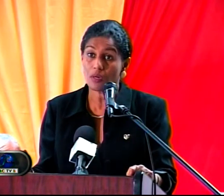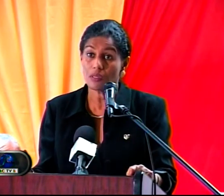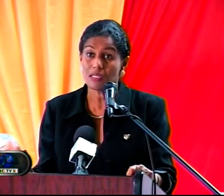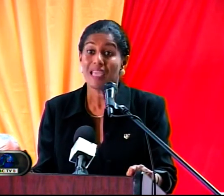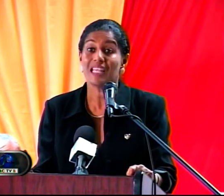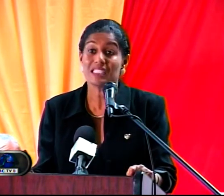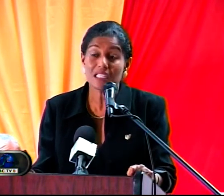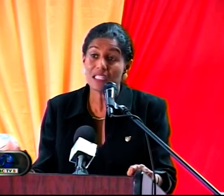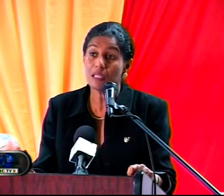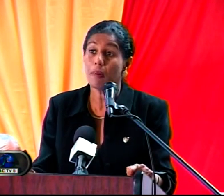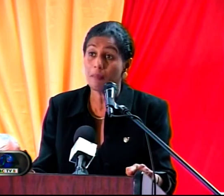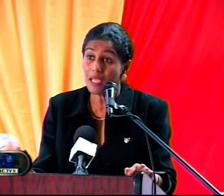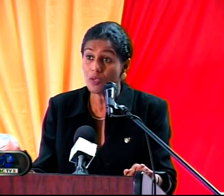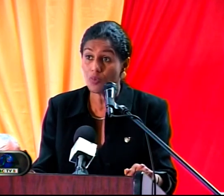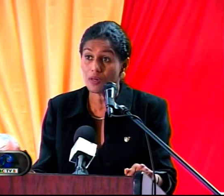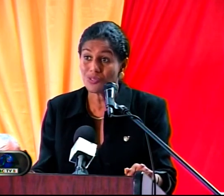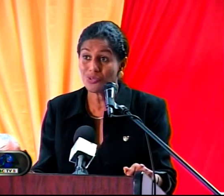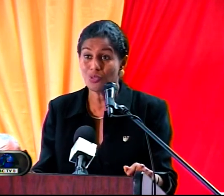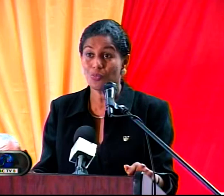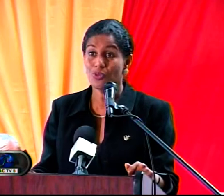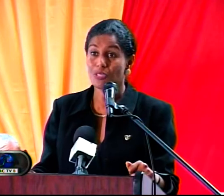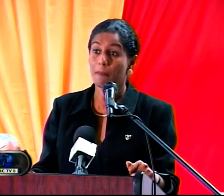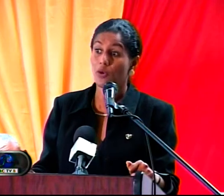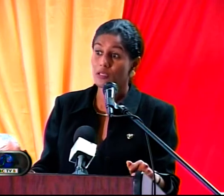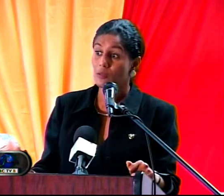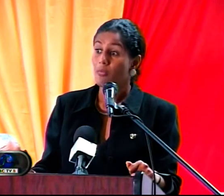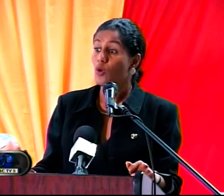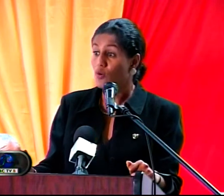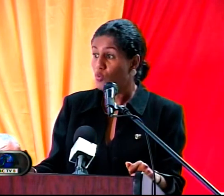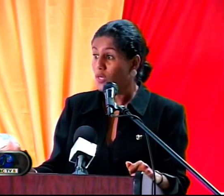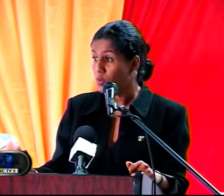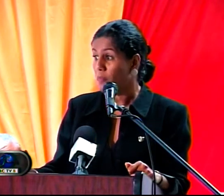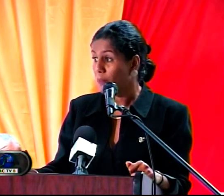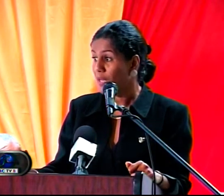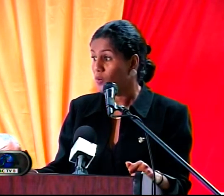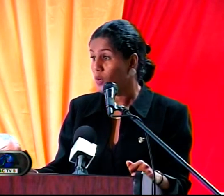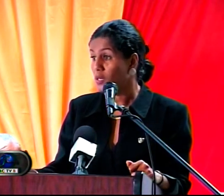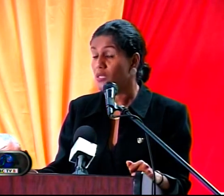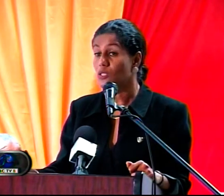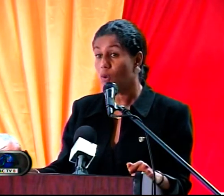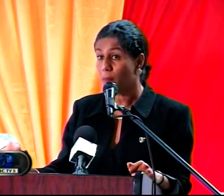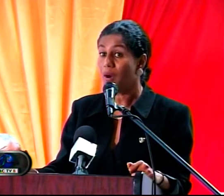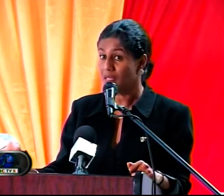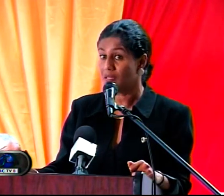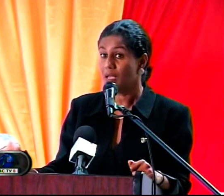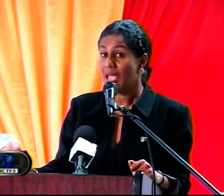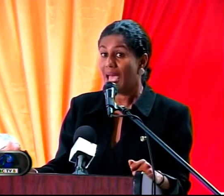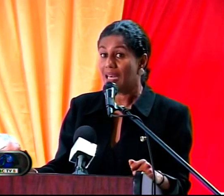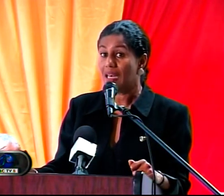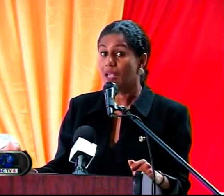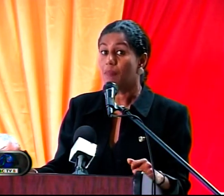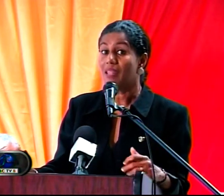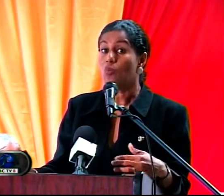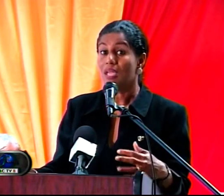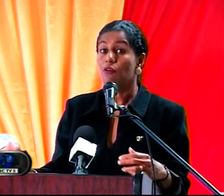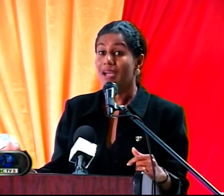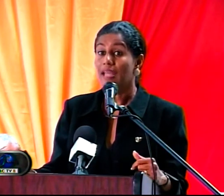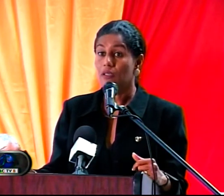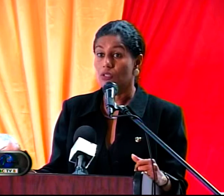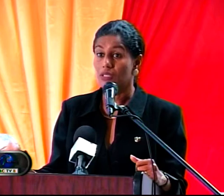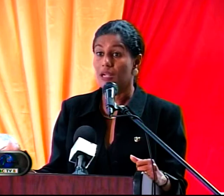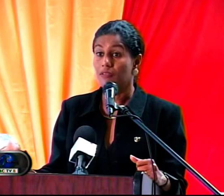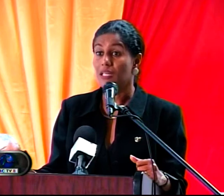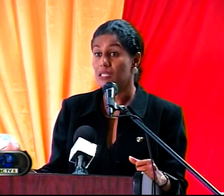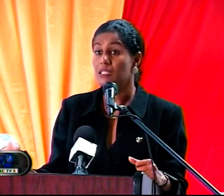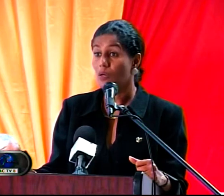migrant workers. They still need the Barbadian workers. Those employers who have worked with Barbadian workers are so impressed and by the way you've